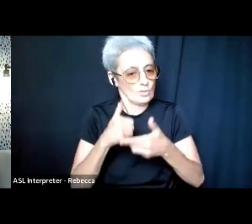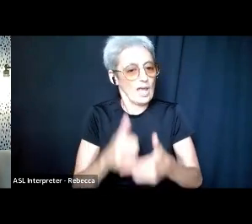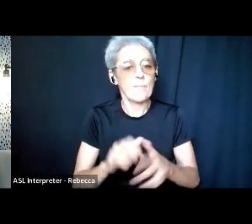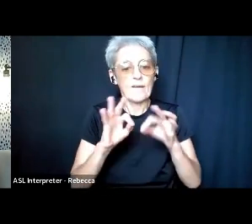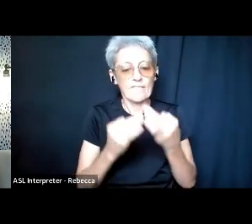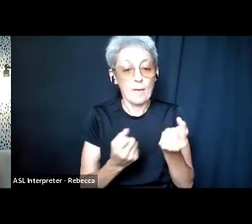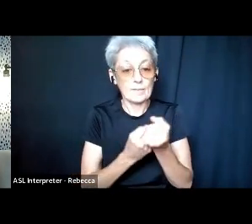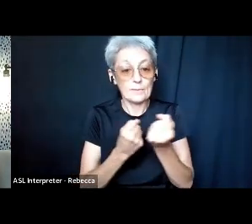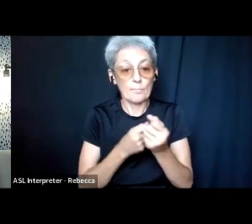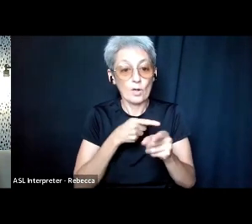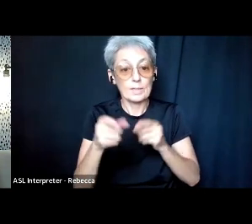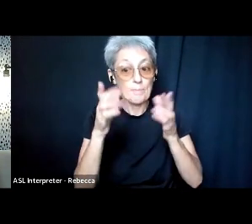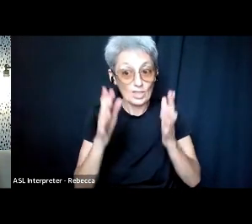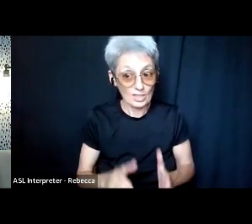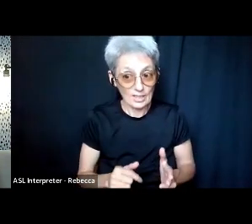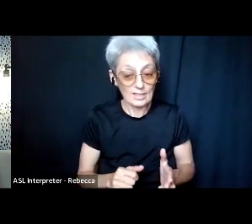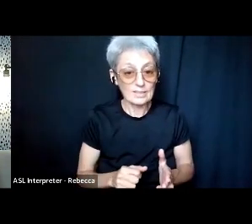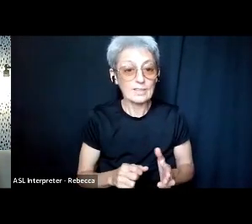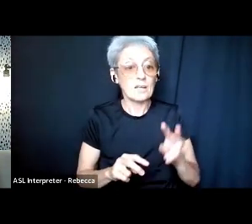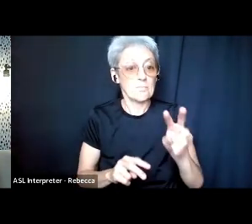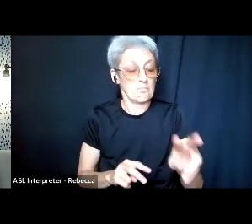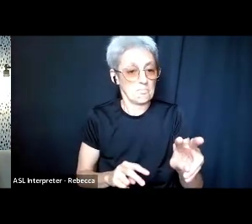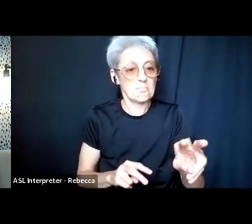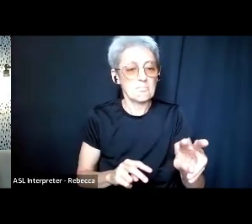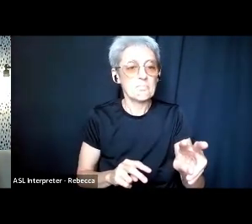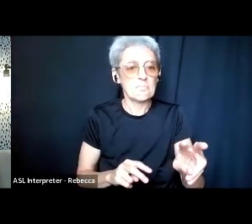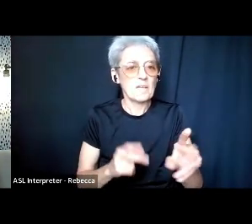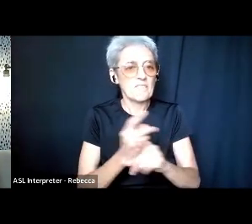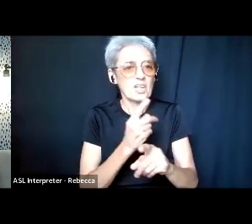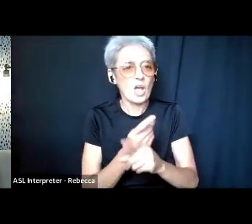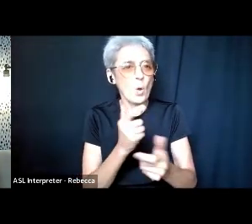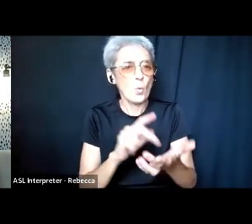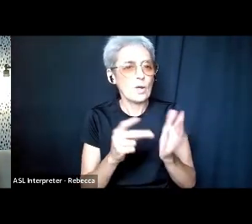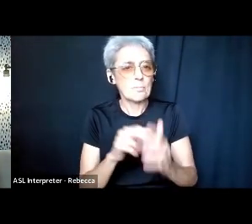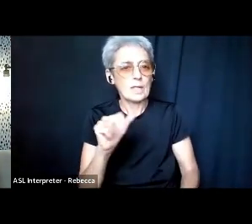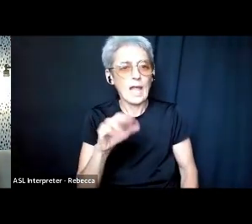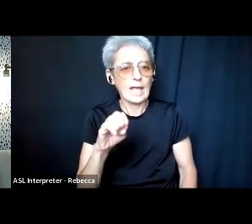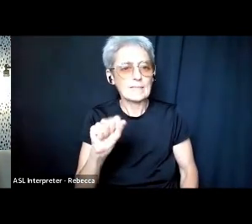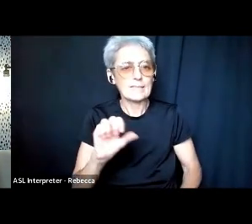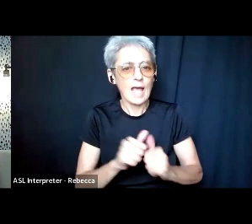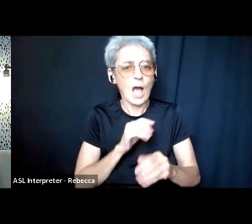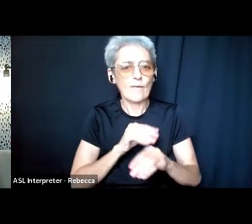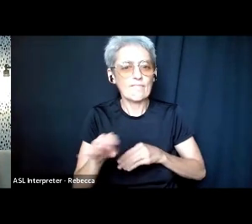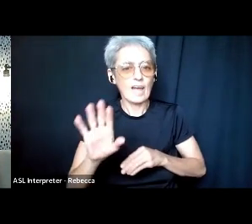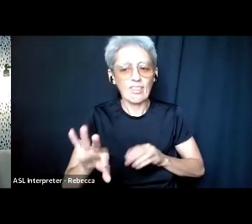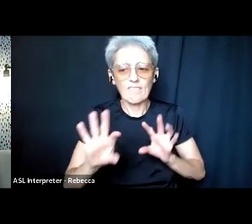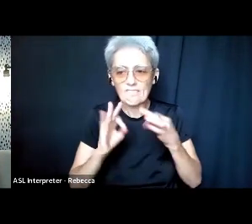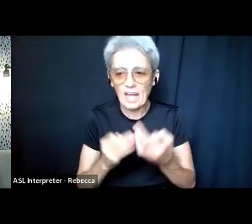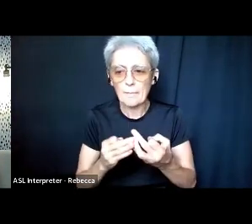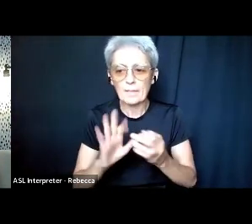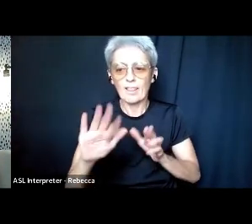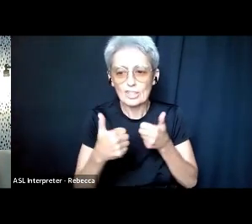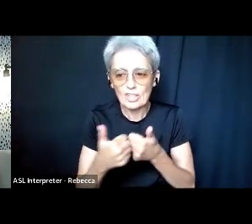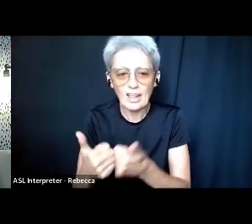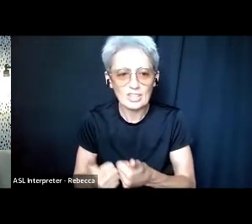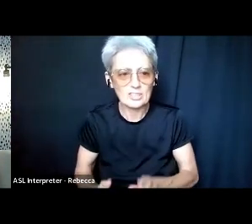how important and what role ACEs, adverse childhood experiences, play in some of these challenges.